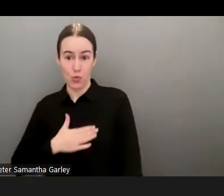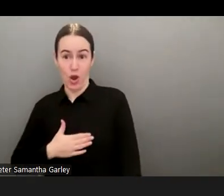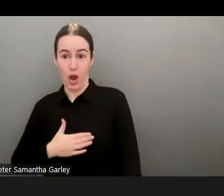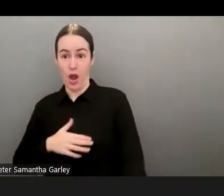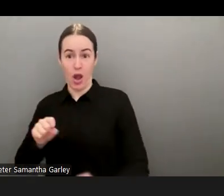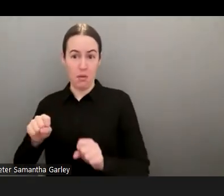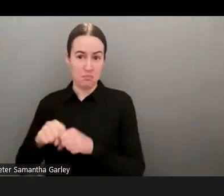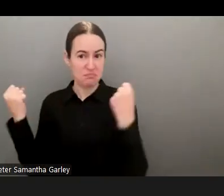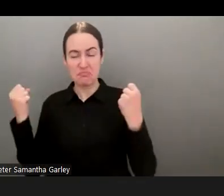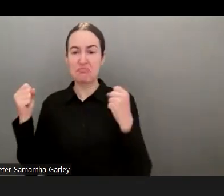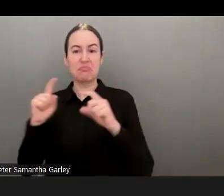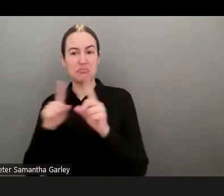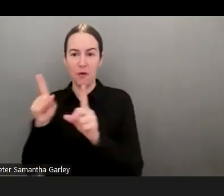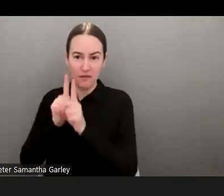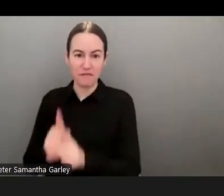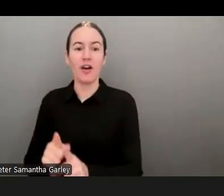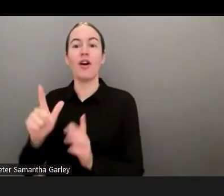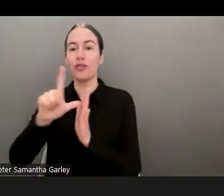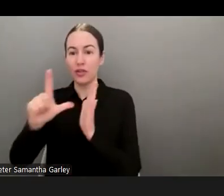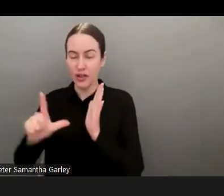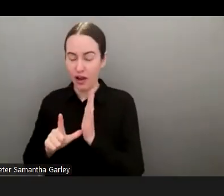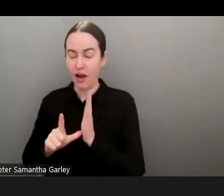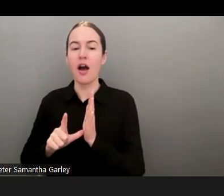to get out of that. So what about Finland?